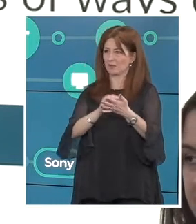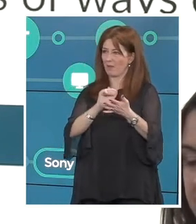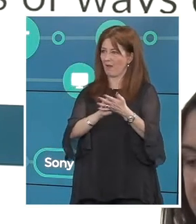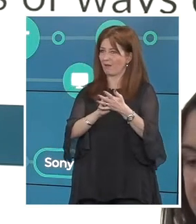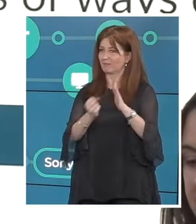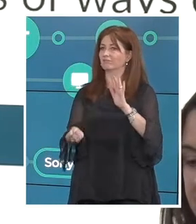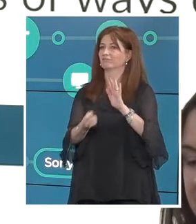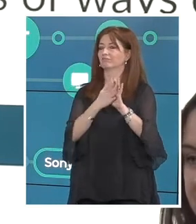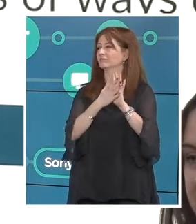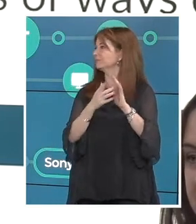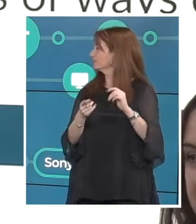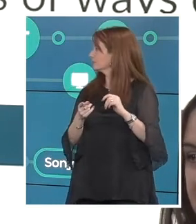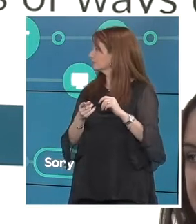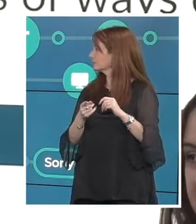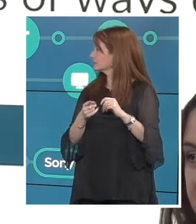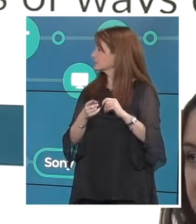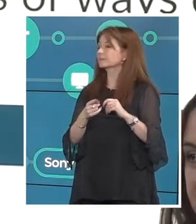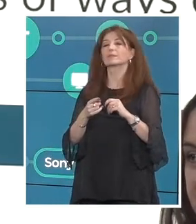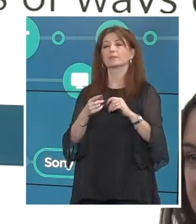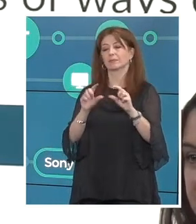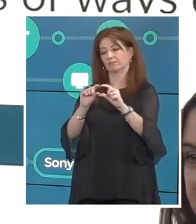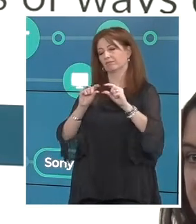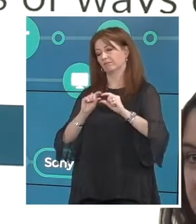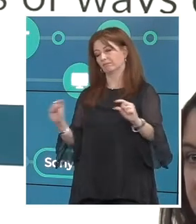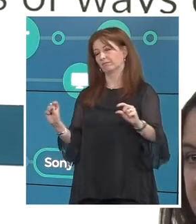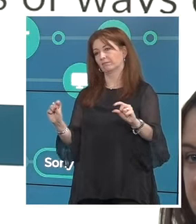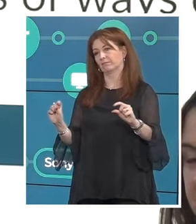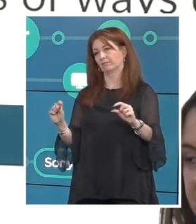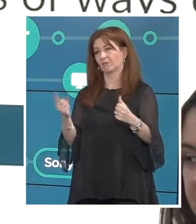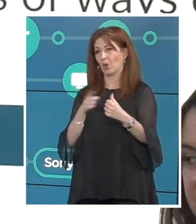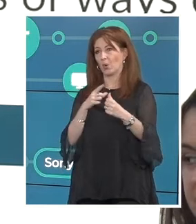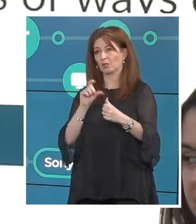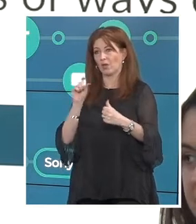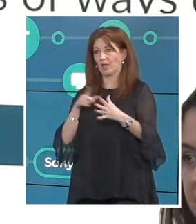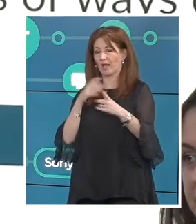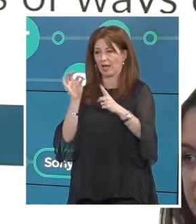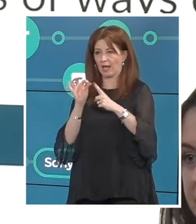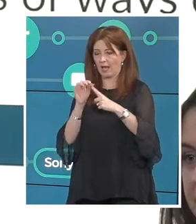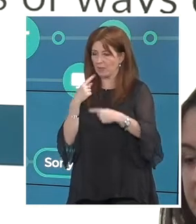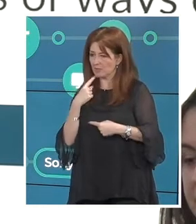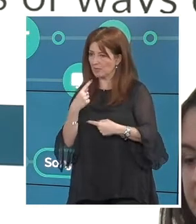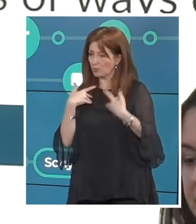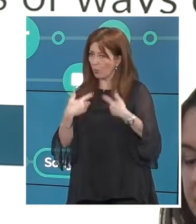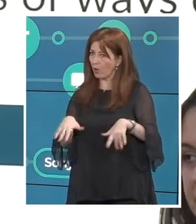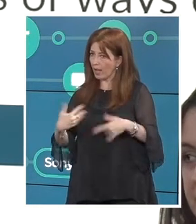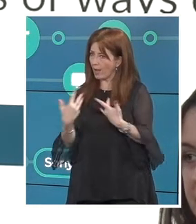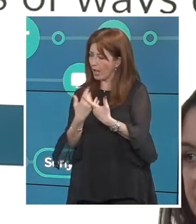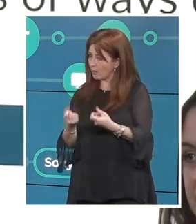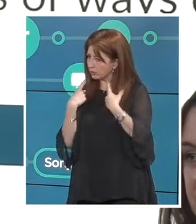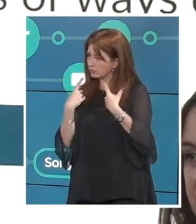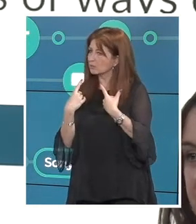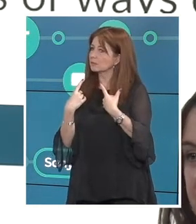didn't. So it had the watermark at the bottom saying AutoCap, and she's like, that's amazing. How did it interpret your BSL and read it